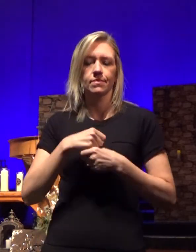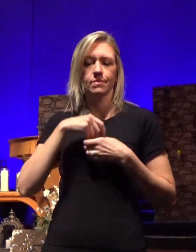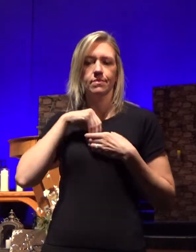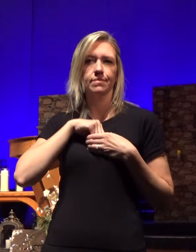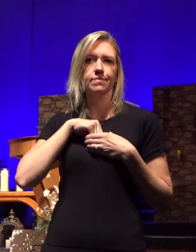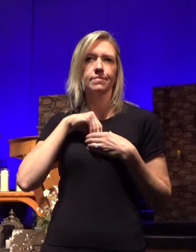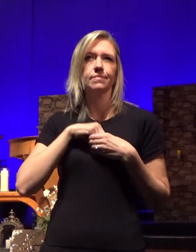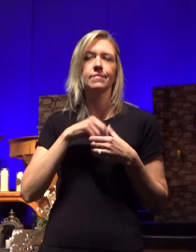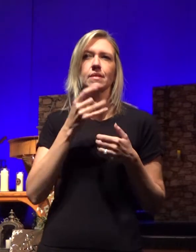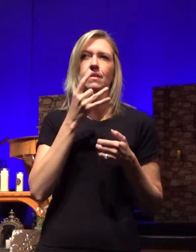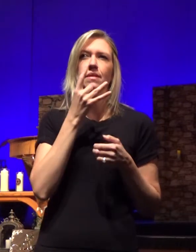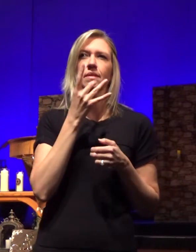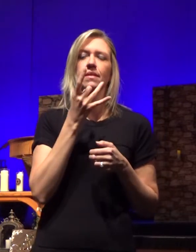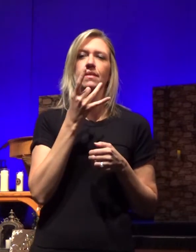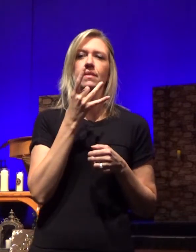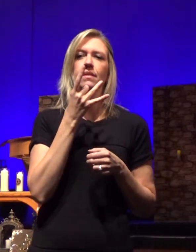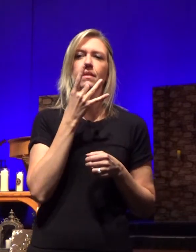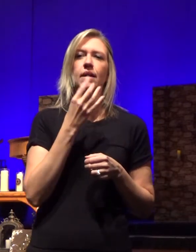of the light